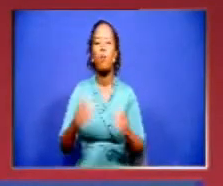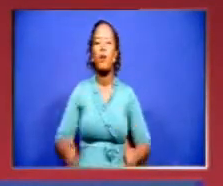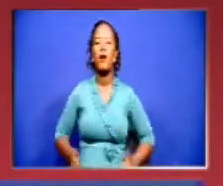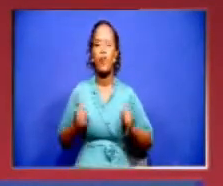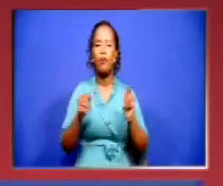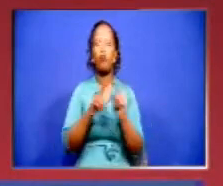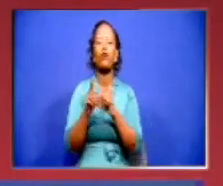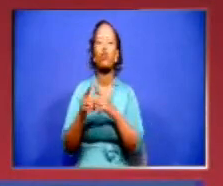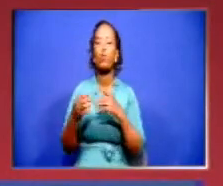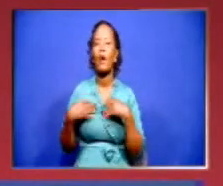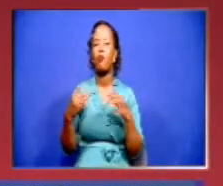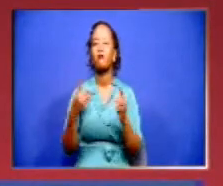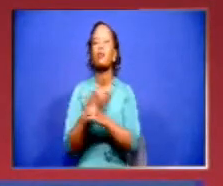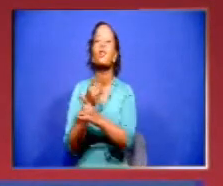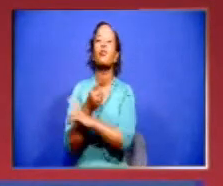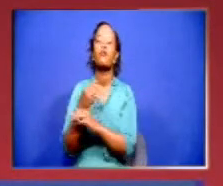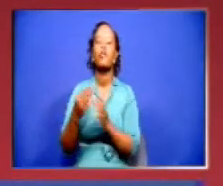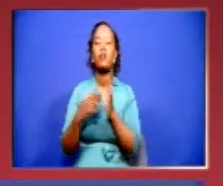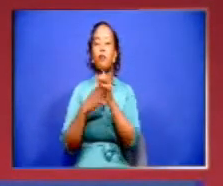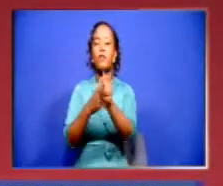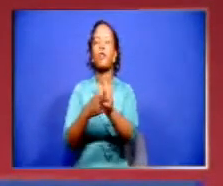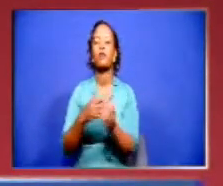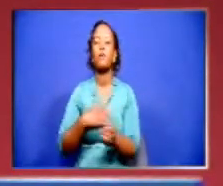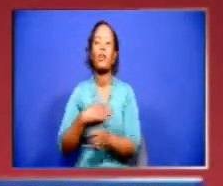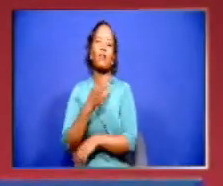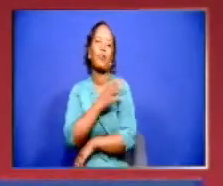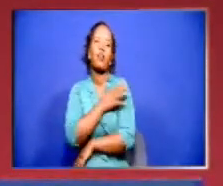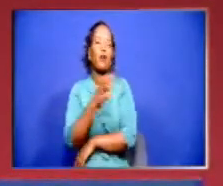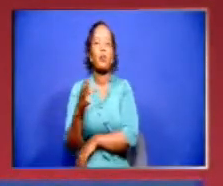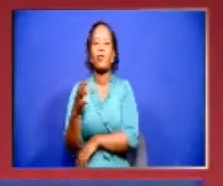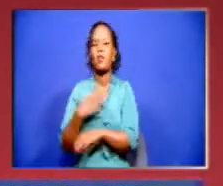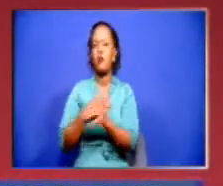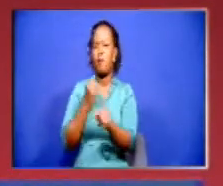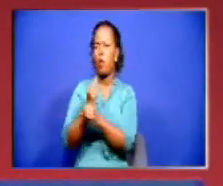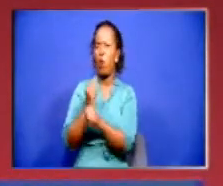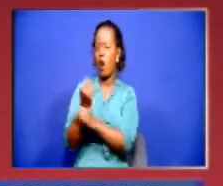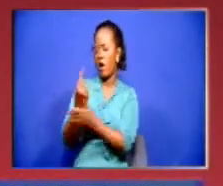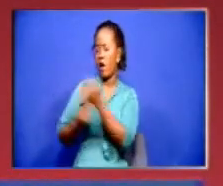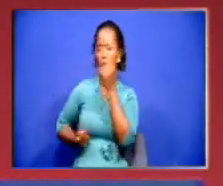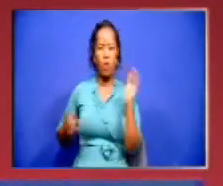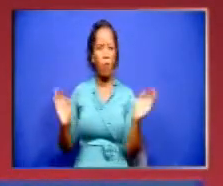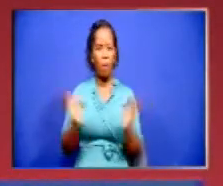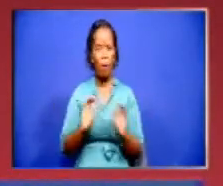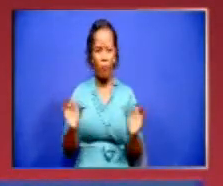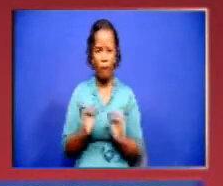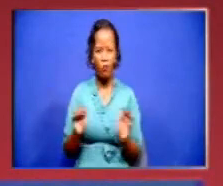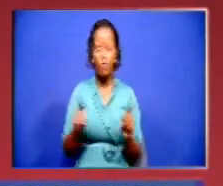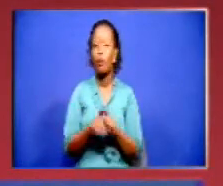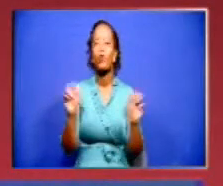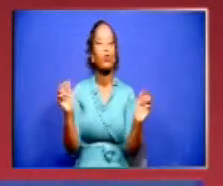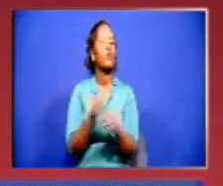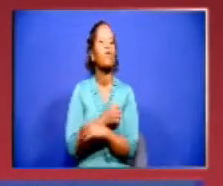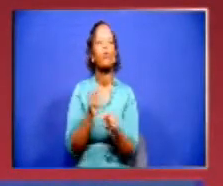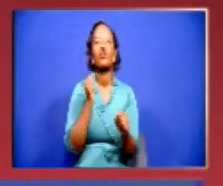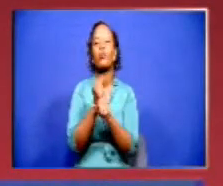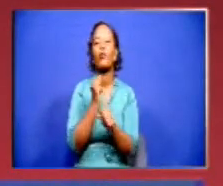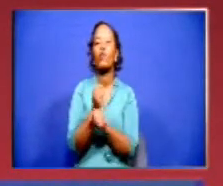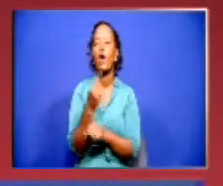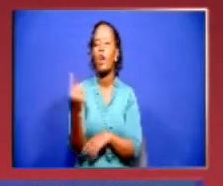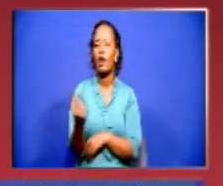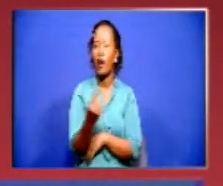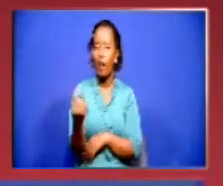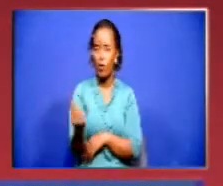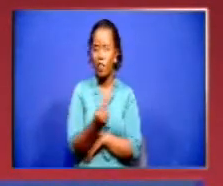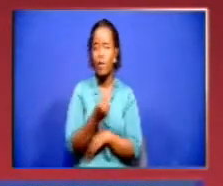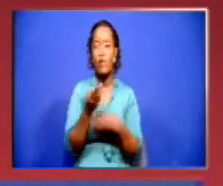notable examples of my leadership capacity. I've not been working alone, and it is not possible to work alone.